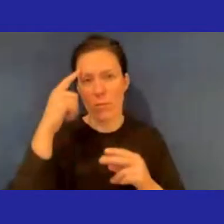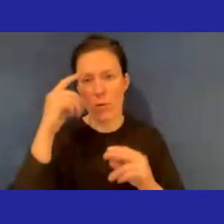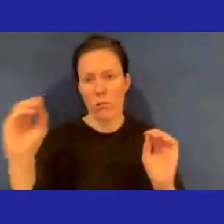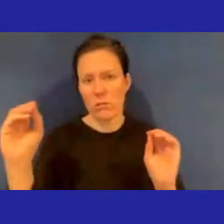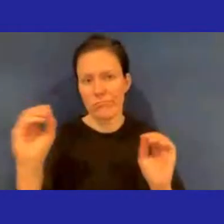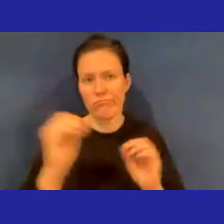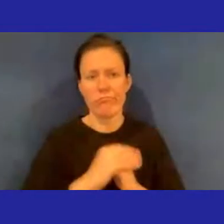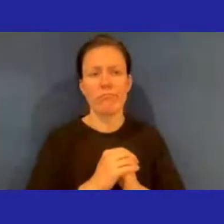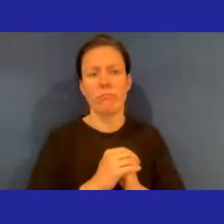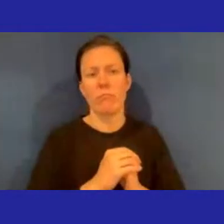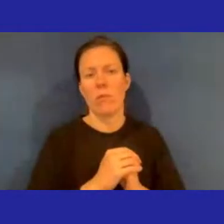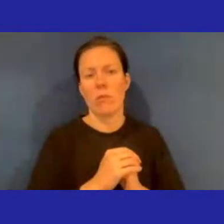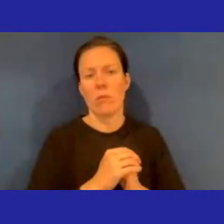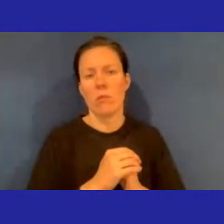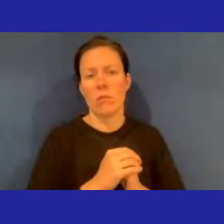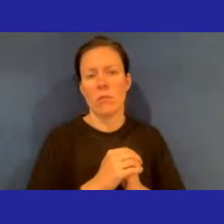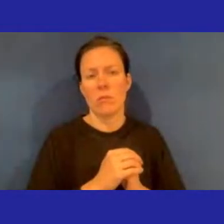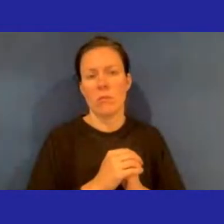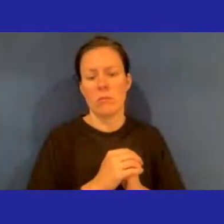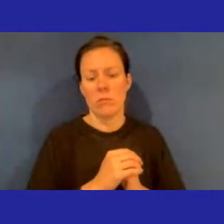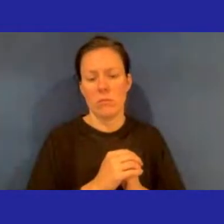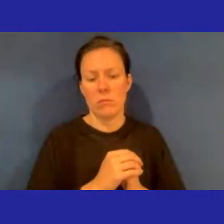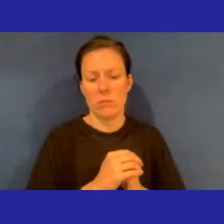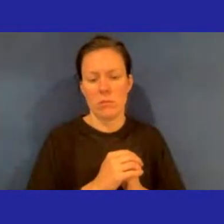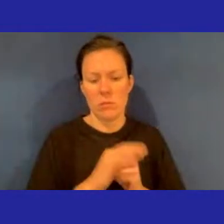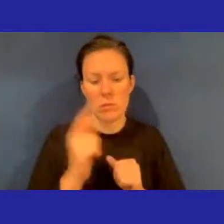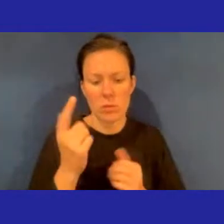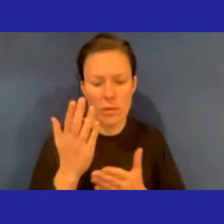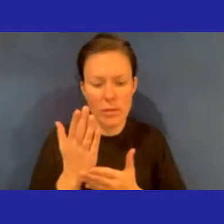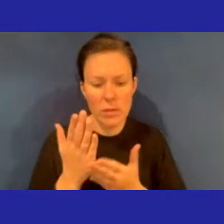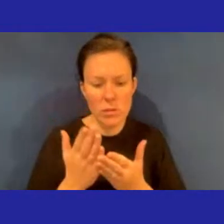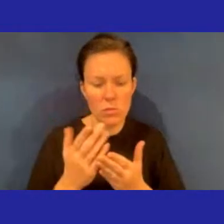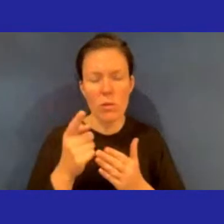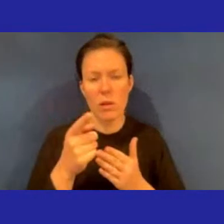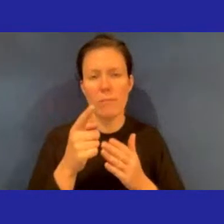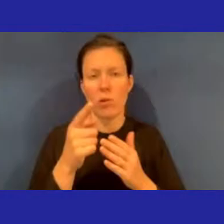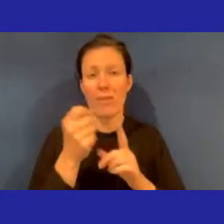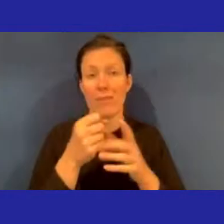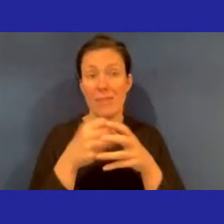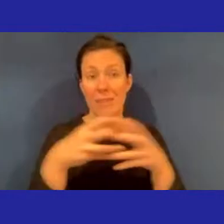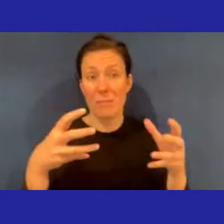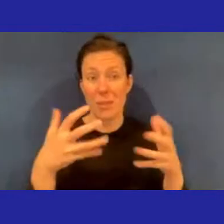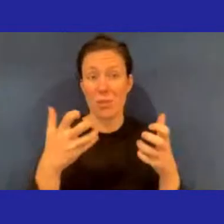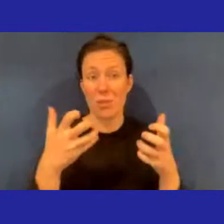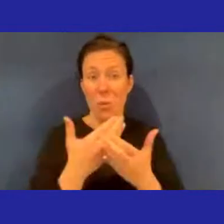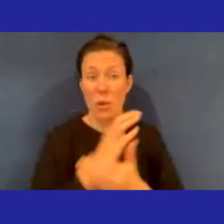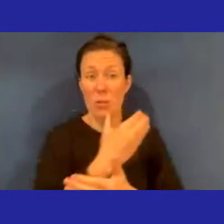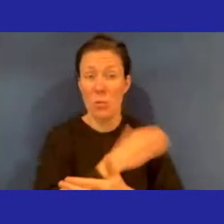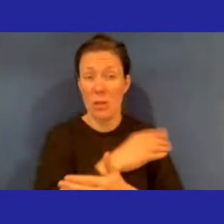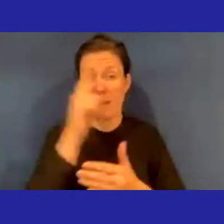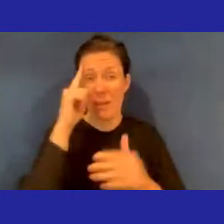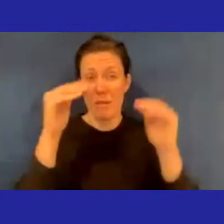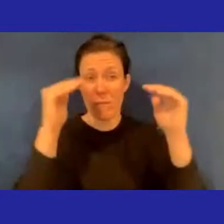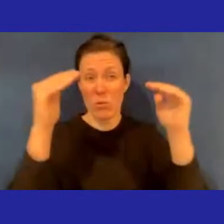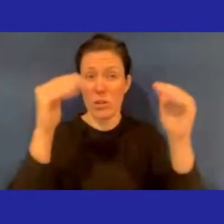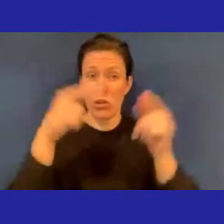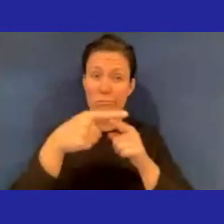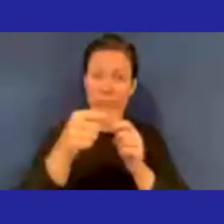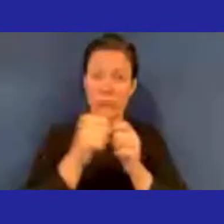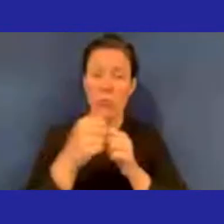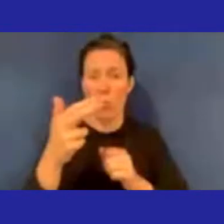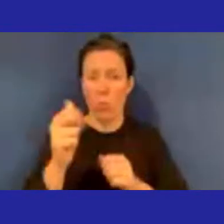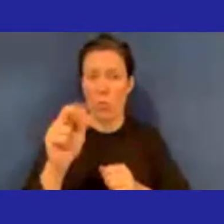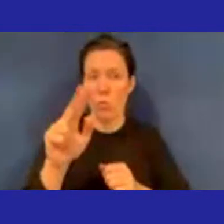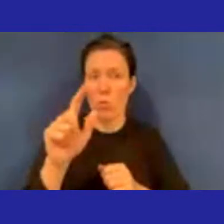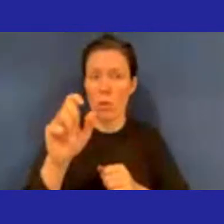so that's a major part of the expansion is to have a new clinic for adults that is at Harlem Hospital.